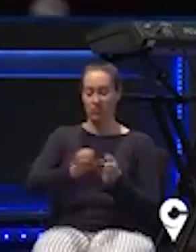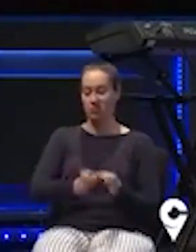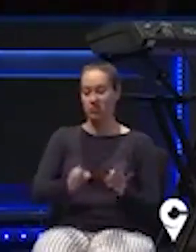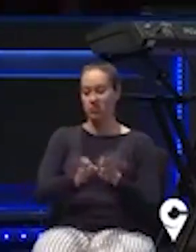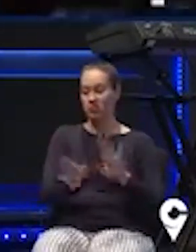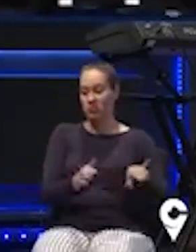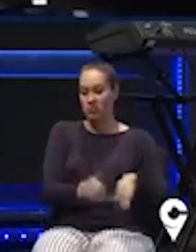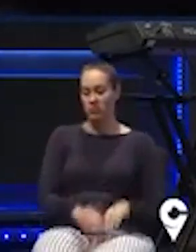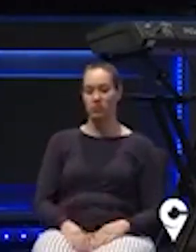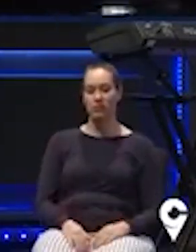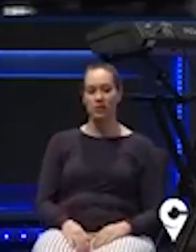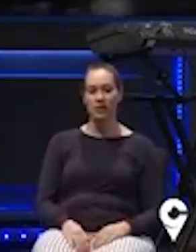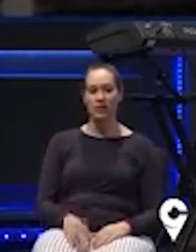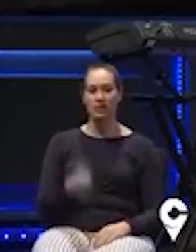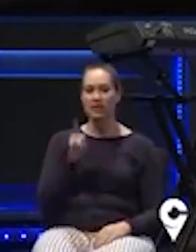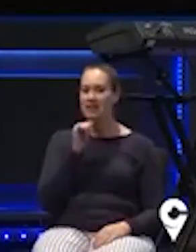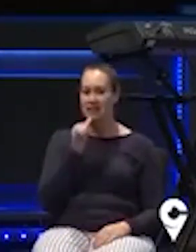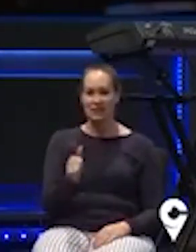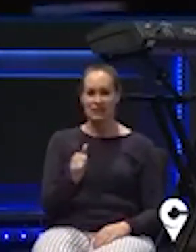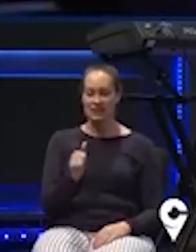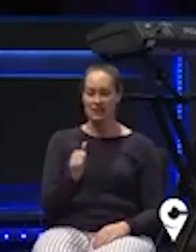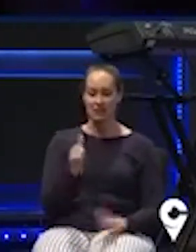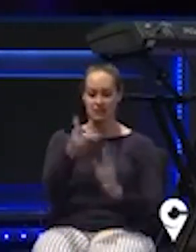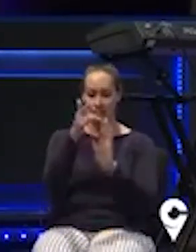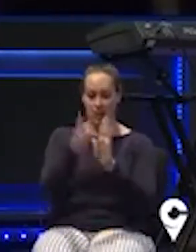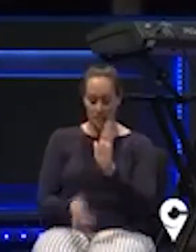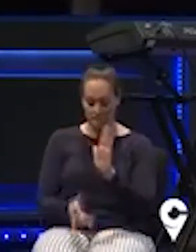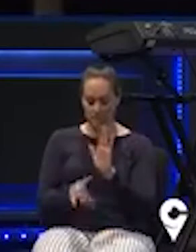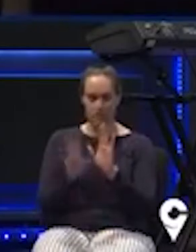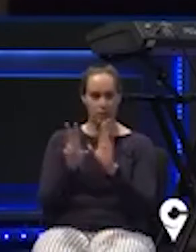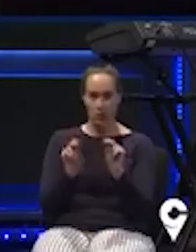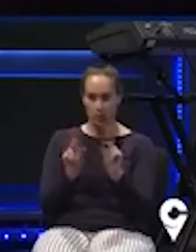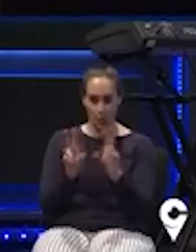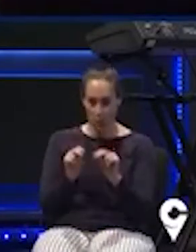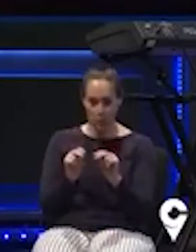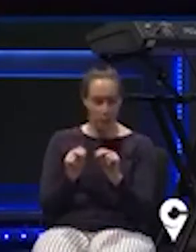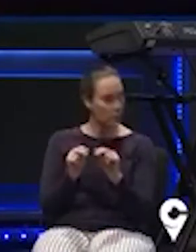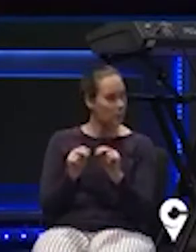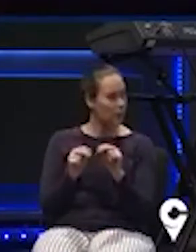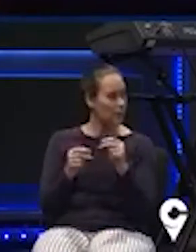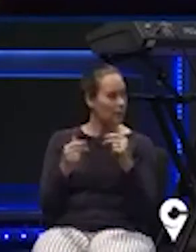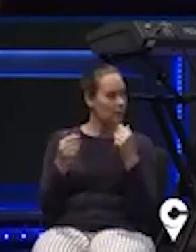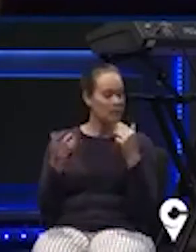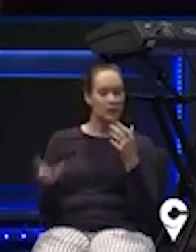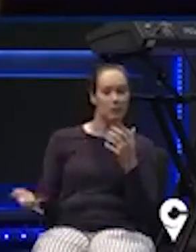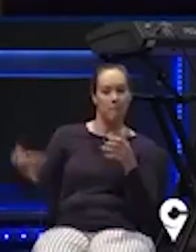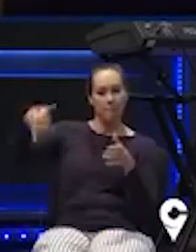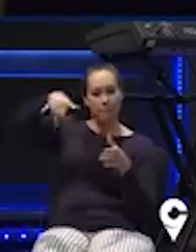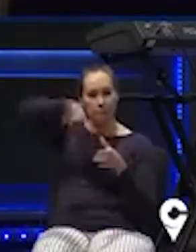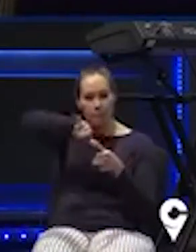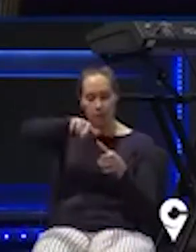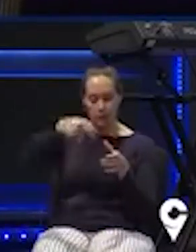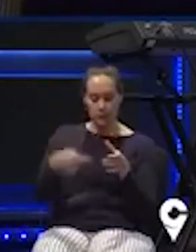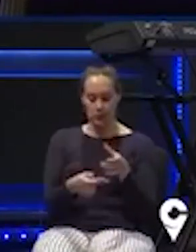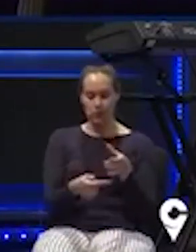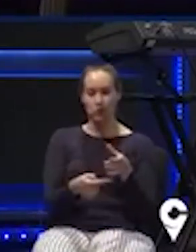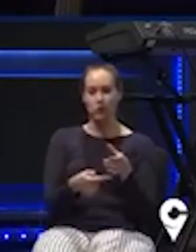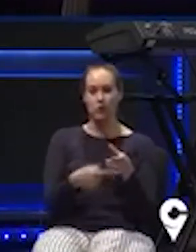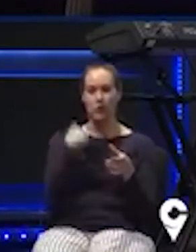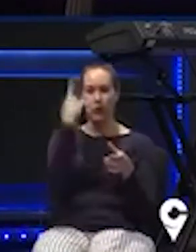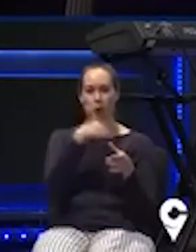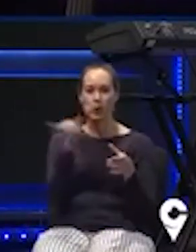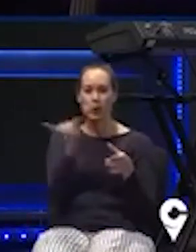Jesus did not empty himself of his divinity. He emptied it into a vessel that looks like